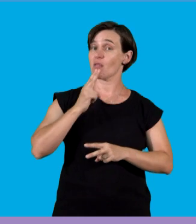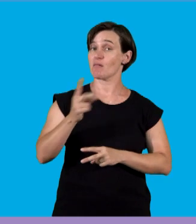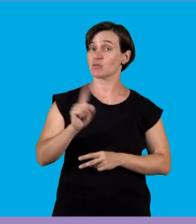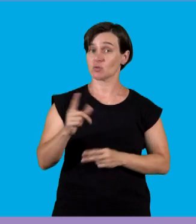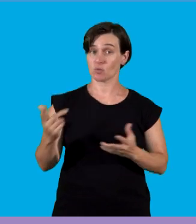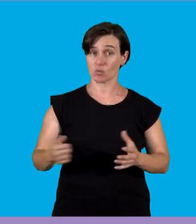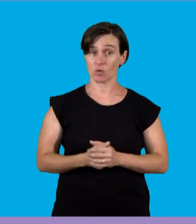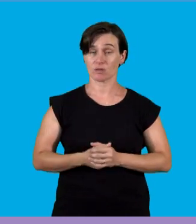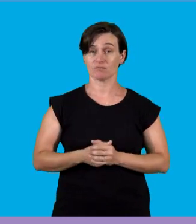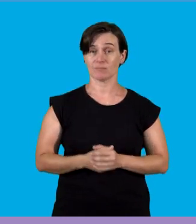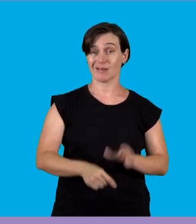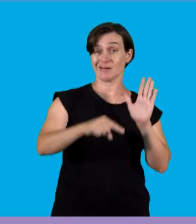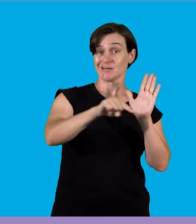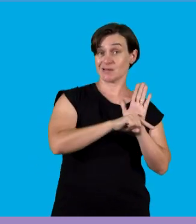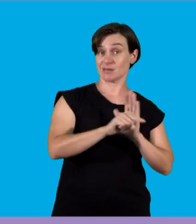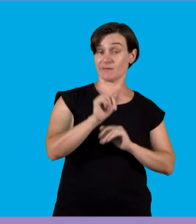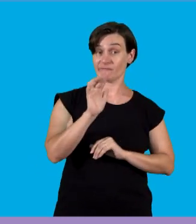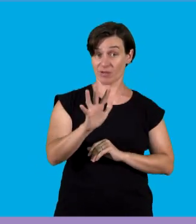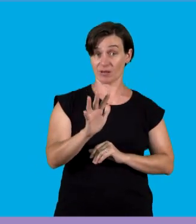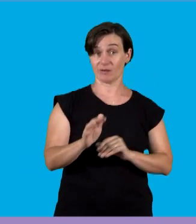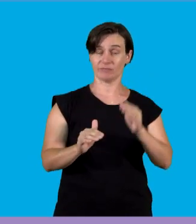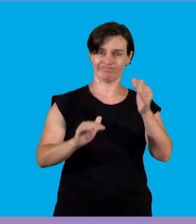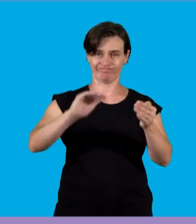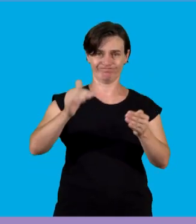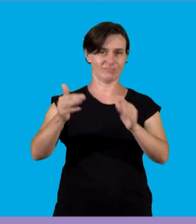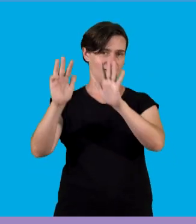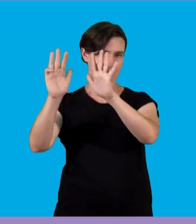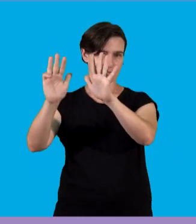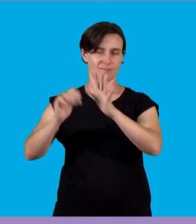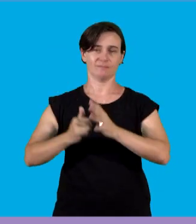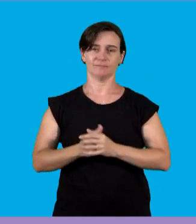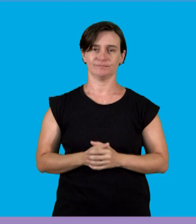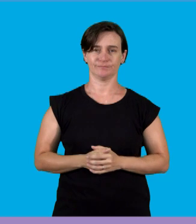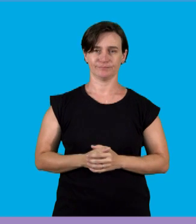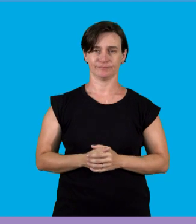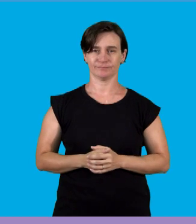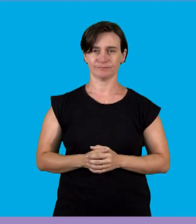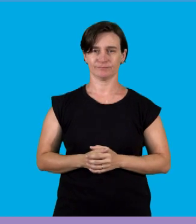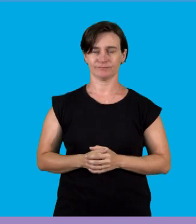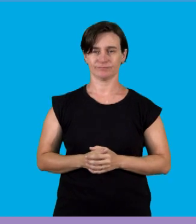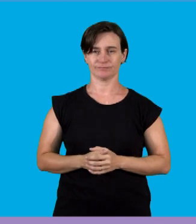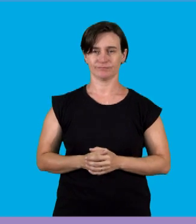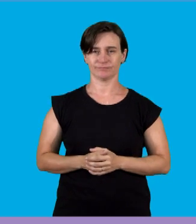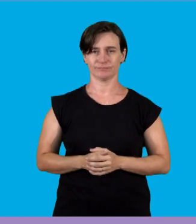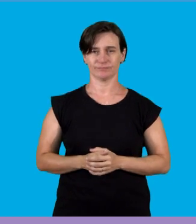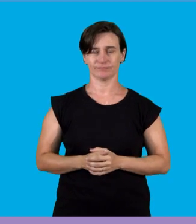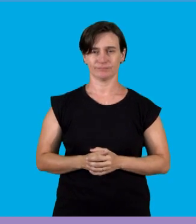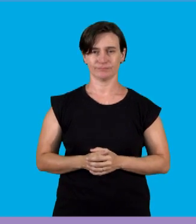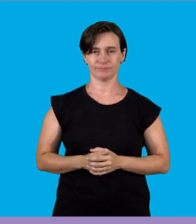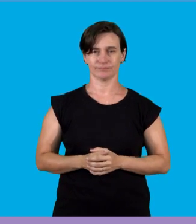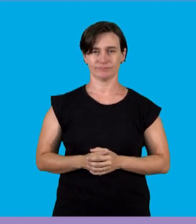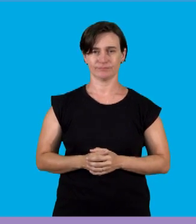a final answer of a negative 5, and that is going to be raised to an exponent